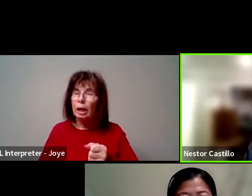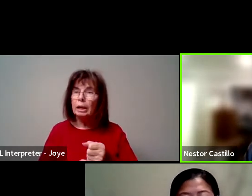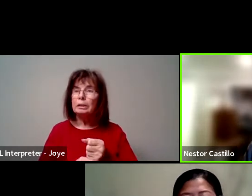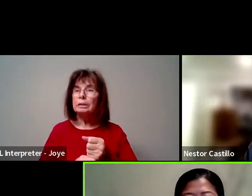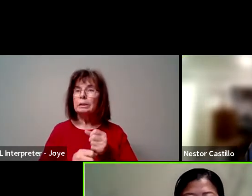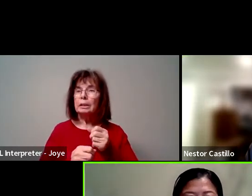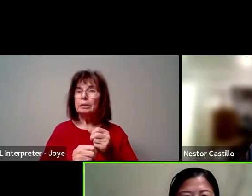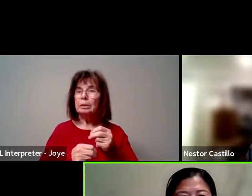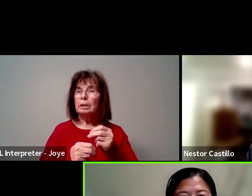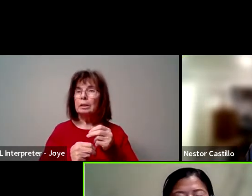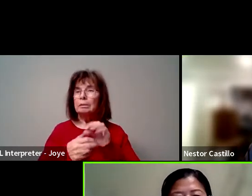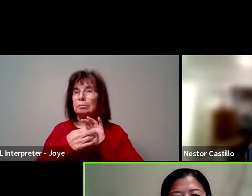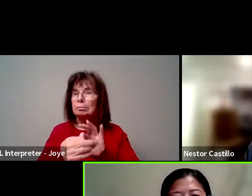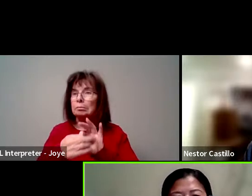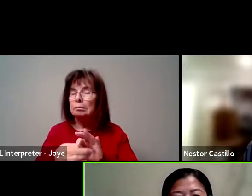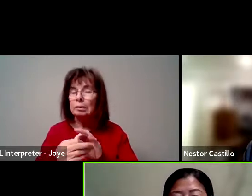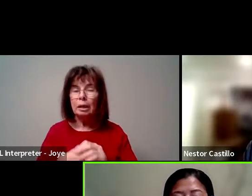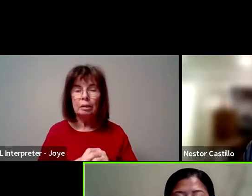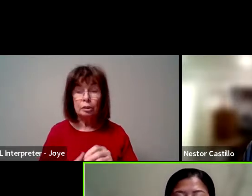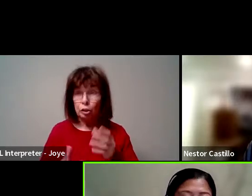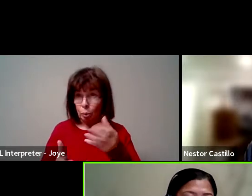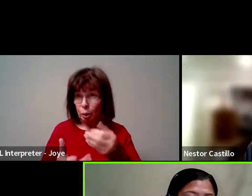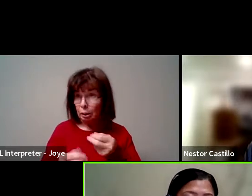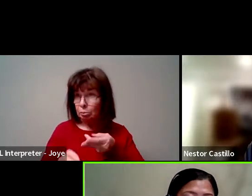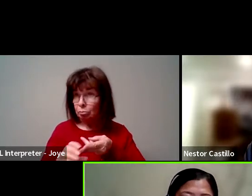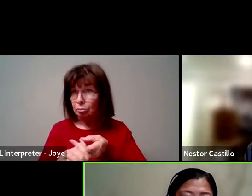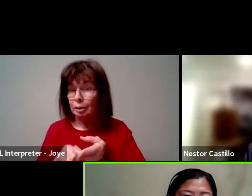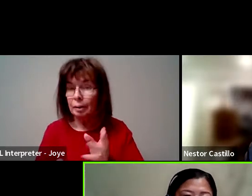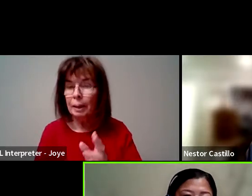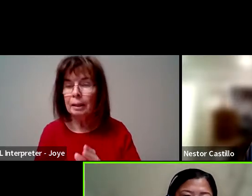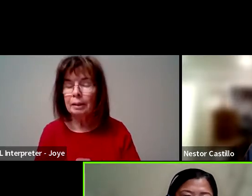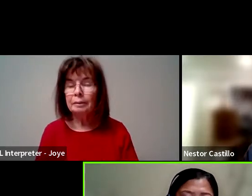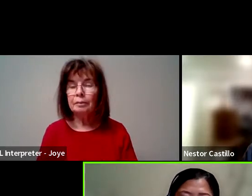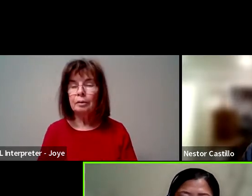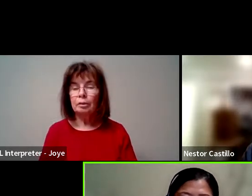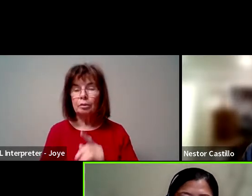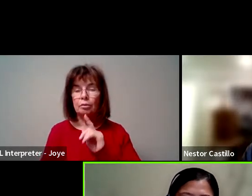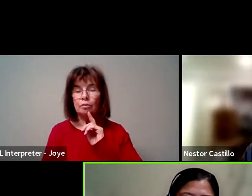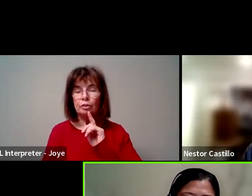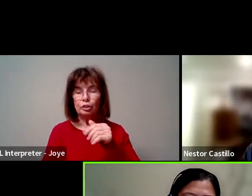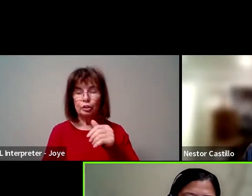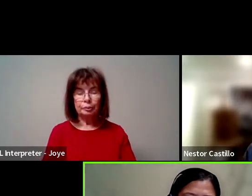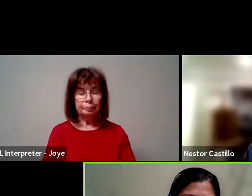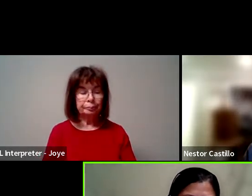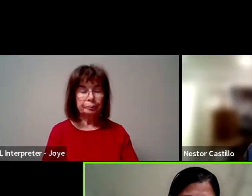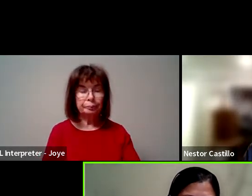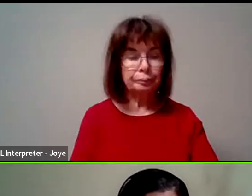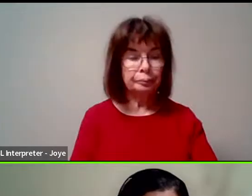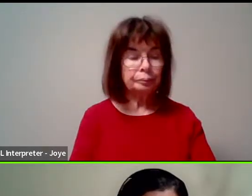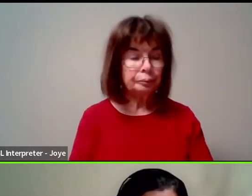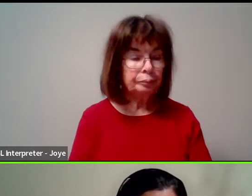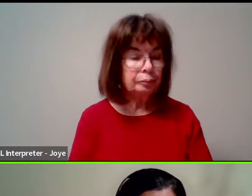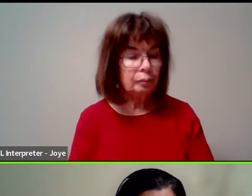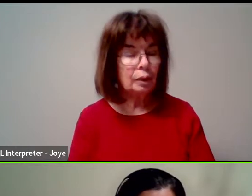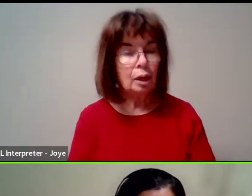there? Yeah, definitely. Definitely echoing what Nicole had mentioned. I think kind